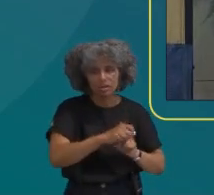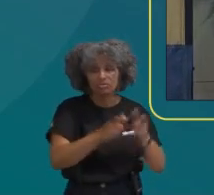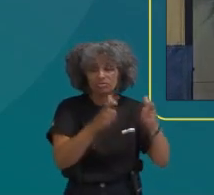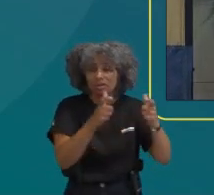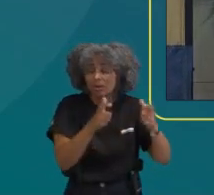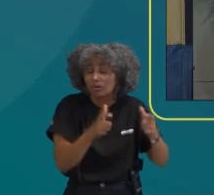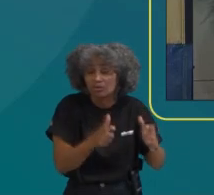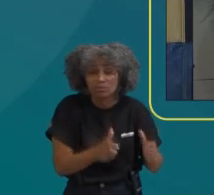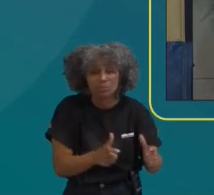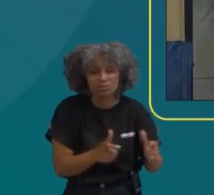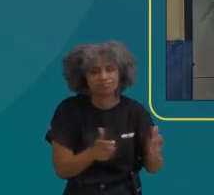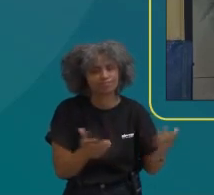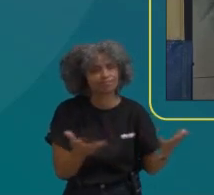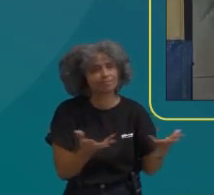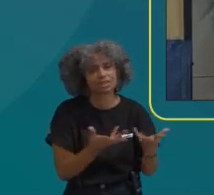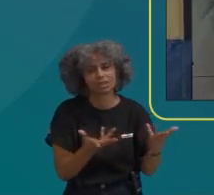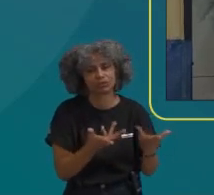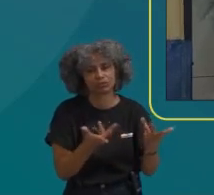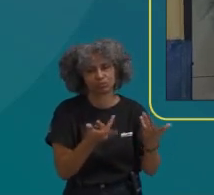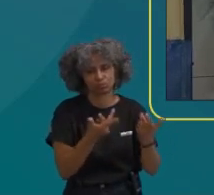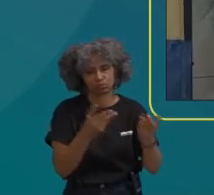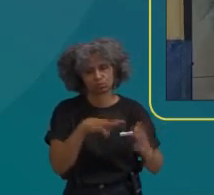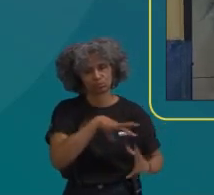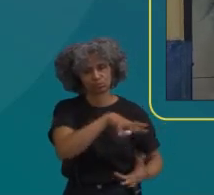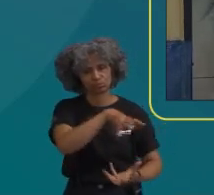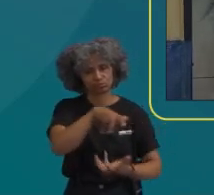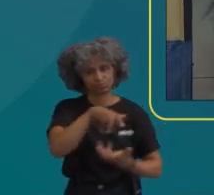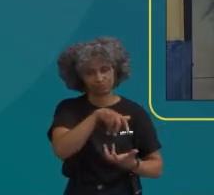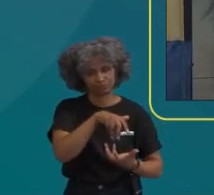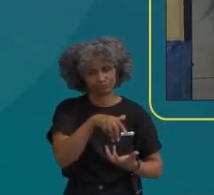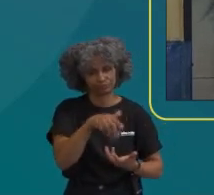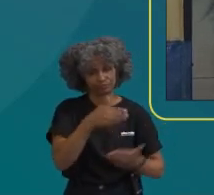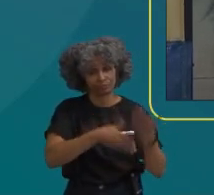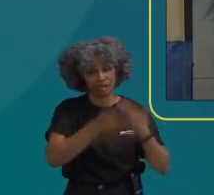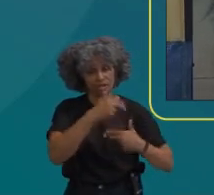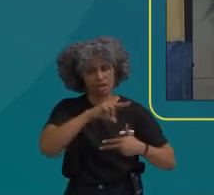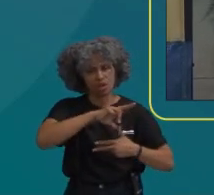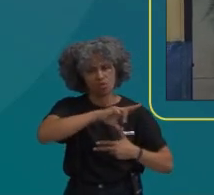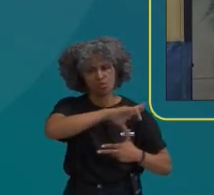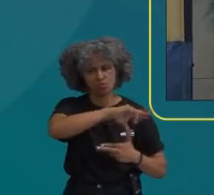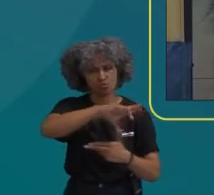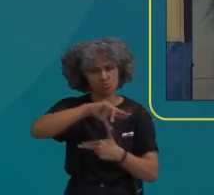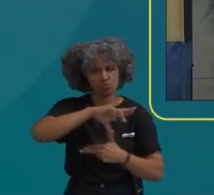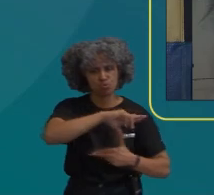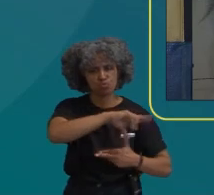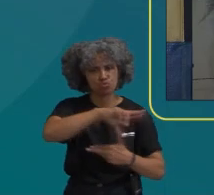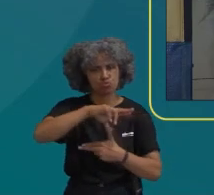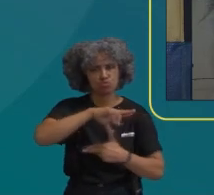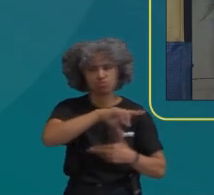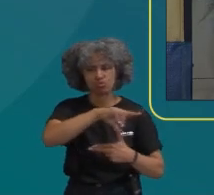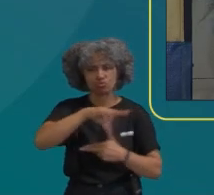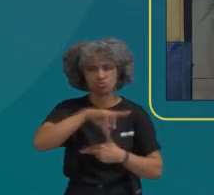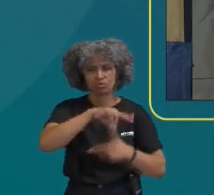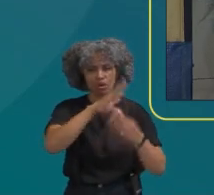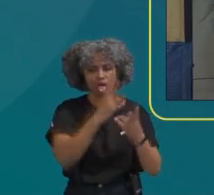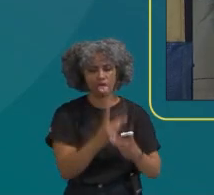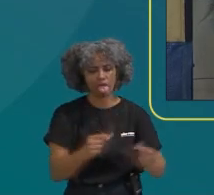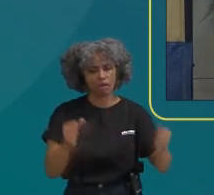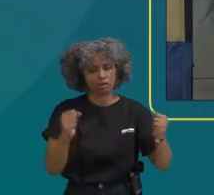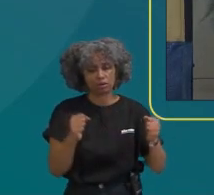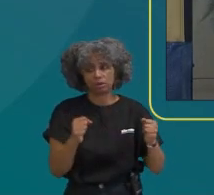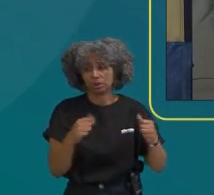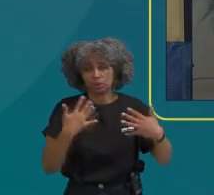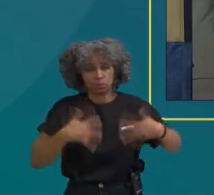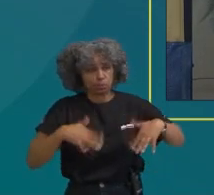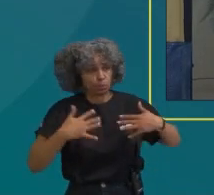they decided we can turn our back on the sea, we can be scared of the sea, we can try and keep it away, or we can embrace